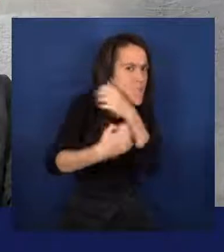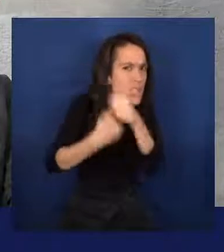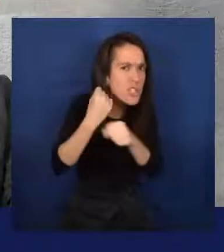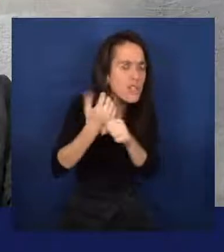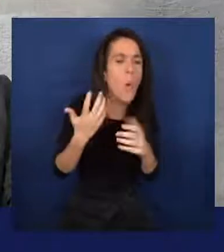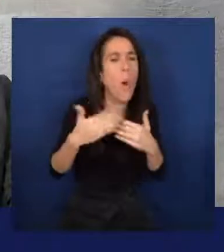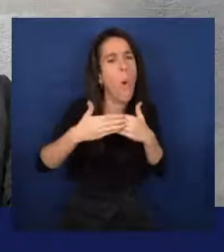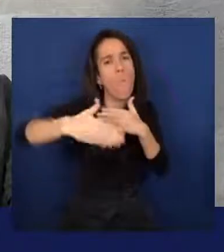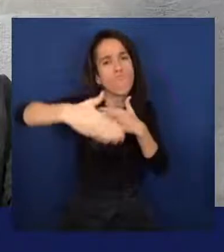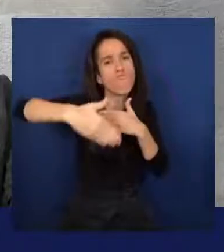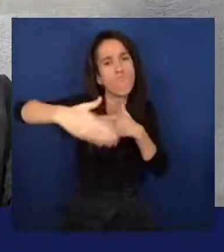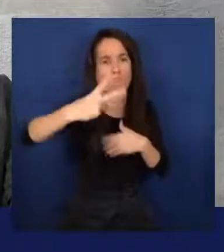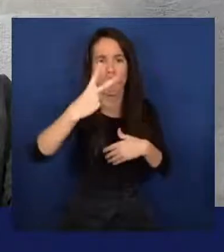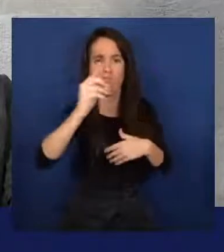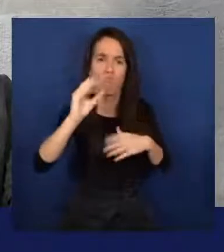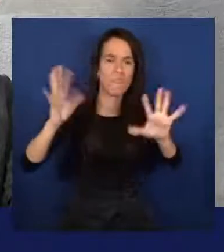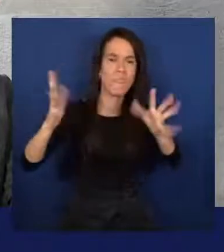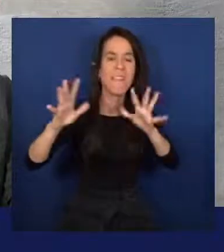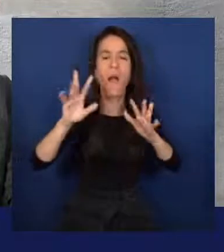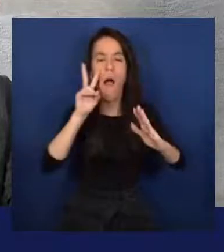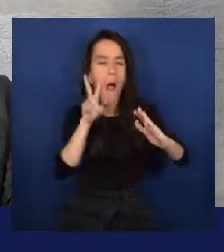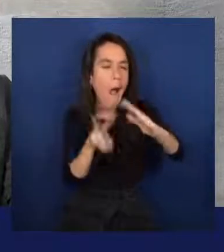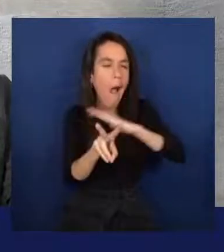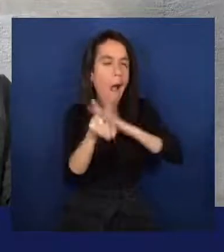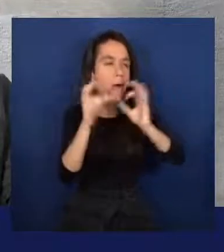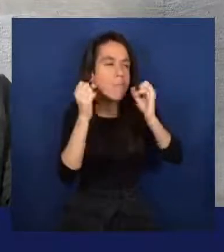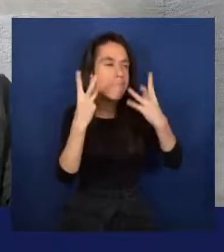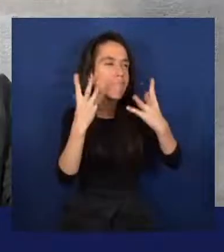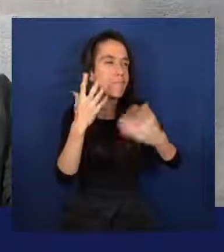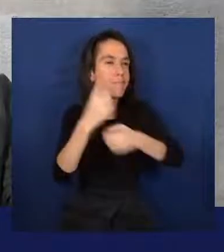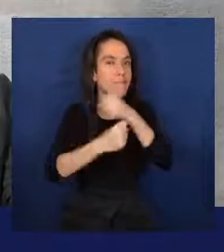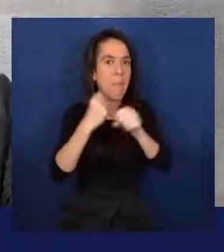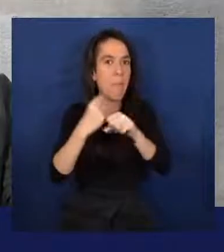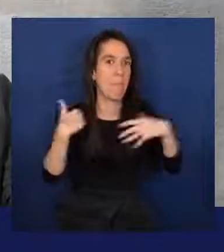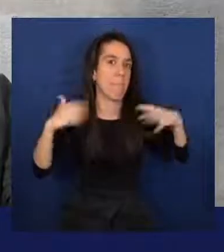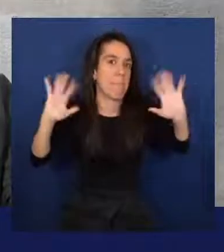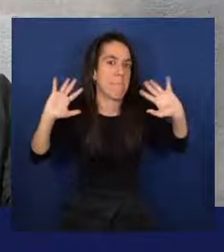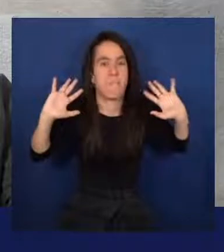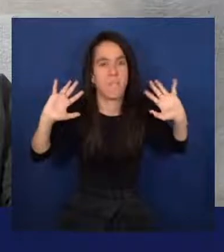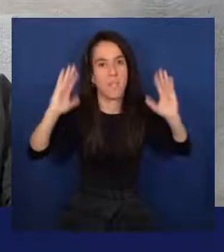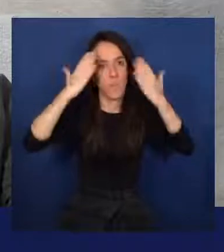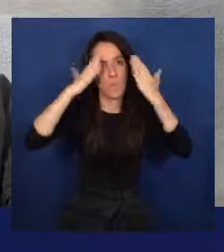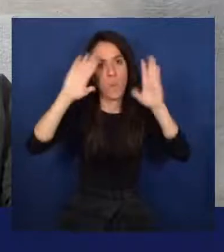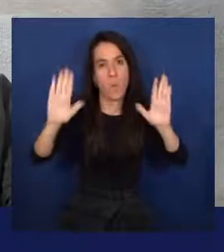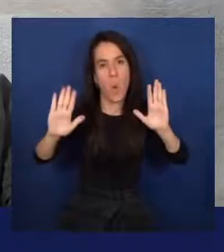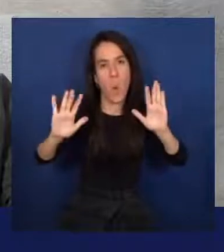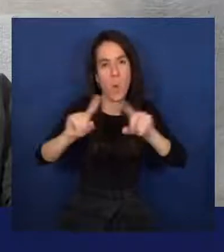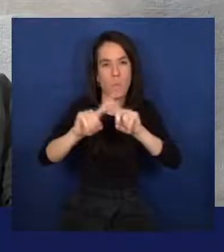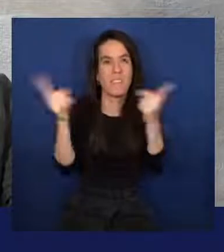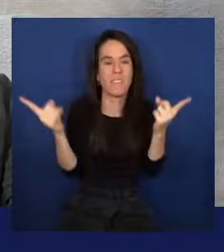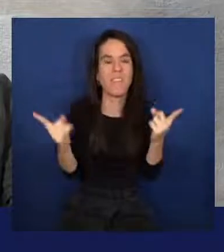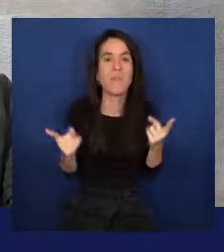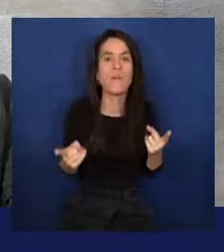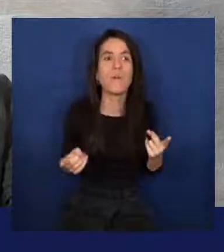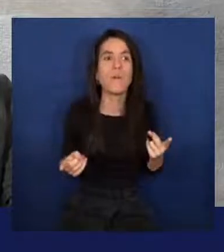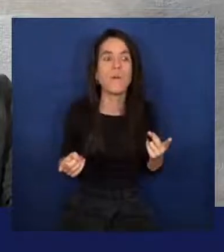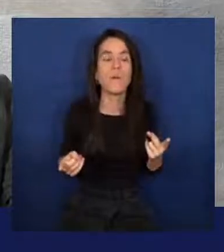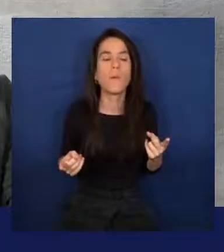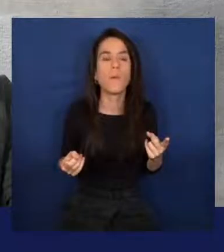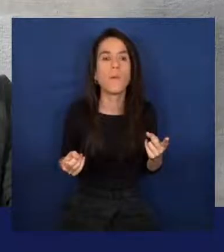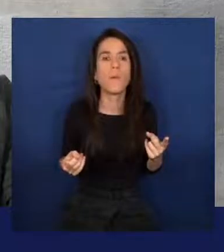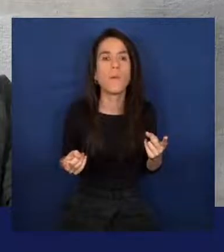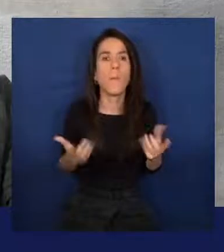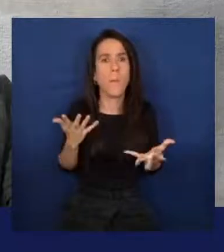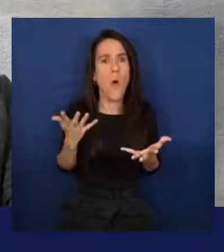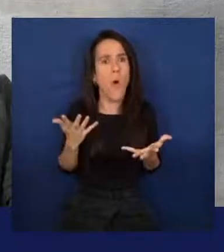I mean, it's hard to predict exactly how quickly, and there's a bunch of different models of how to go about this, and that's a whole other show. But I think that